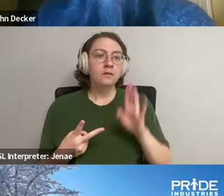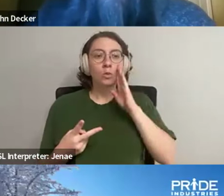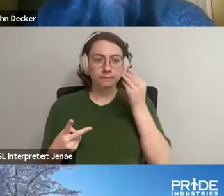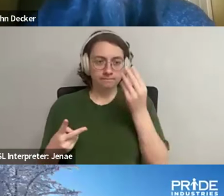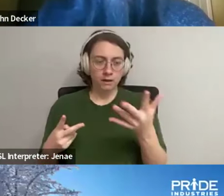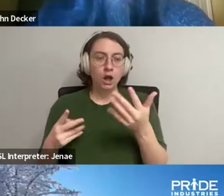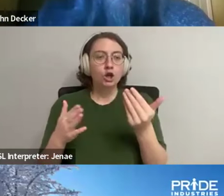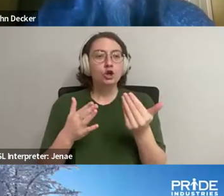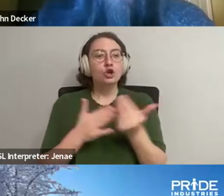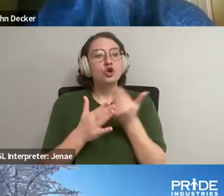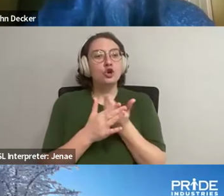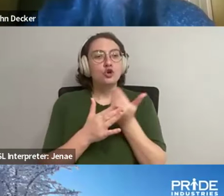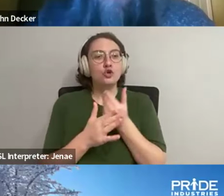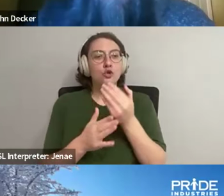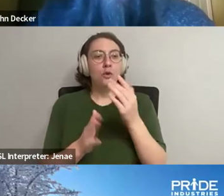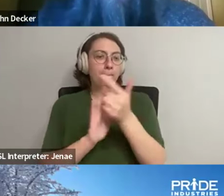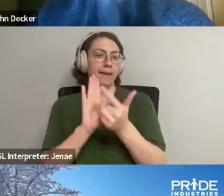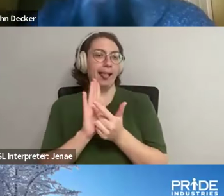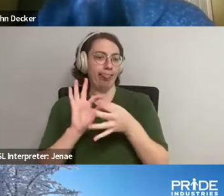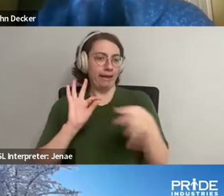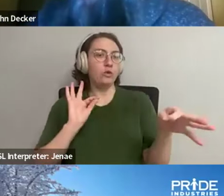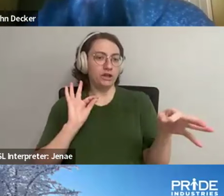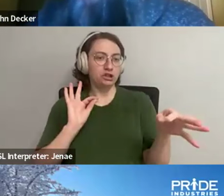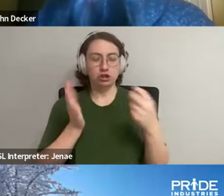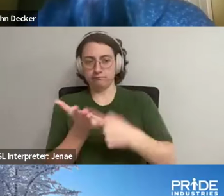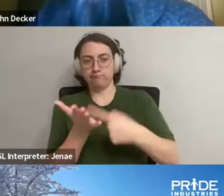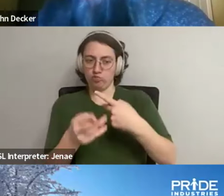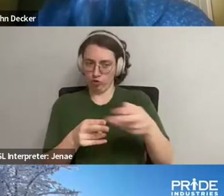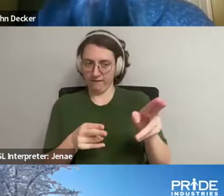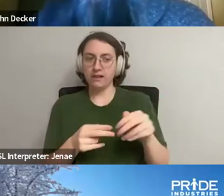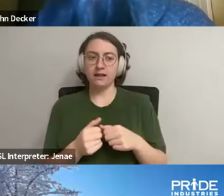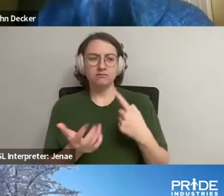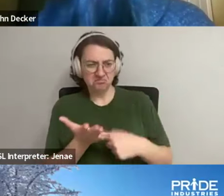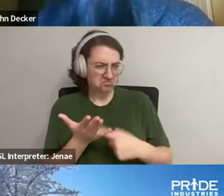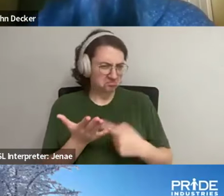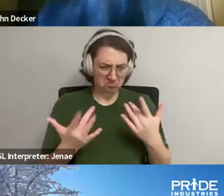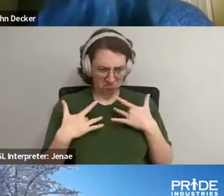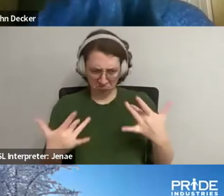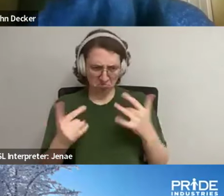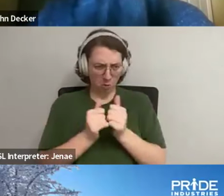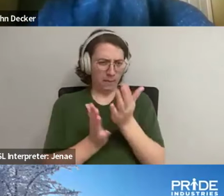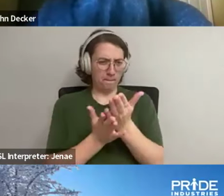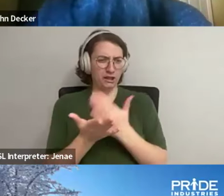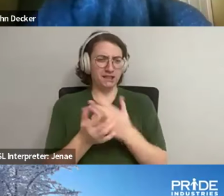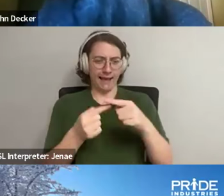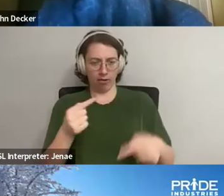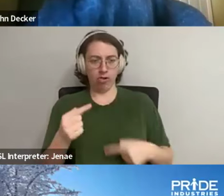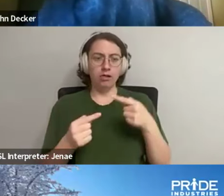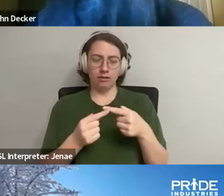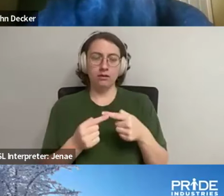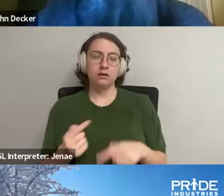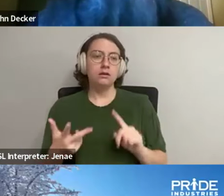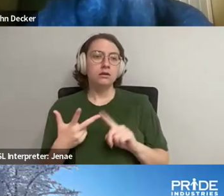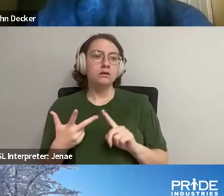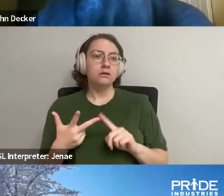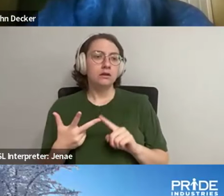trailer bill language that has been posted and discuss that with you all briefly, talk about where we're at within our budget cycle. We're going